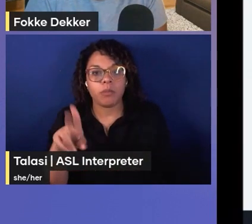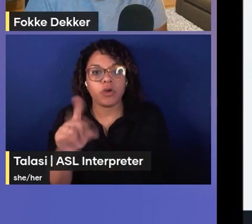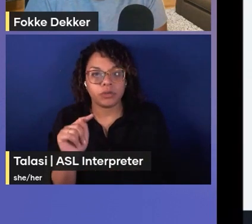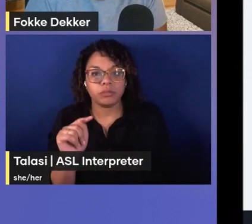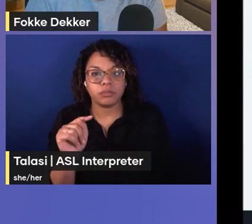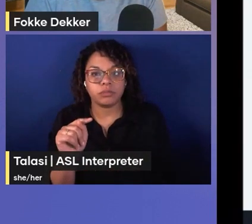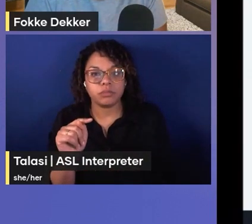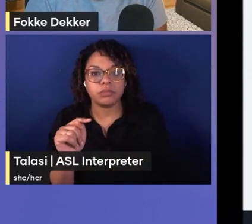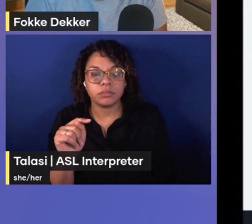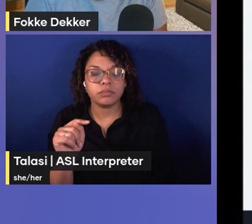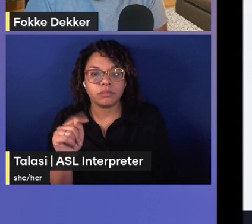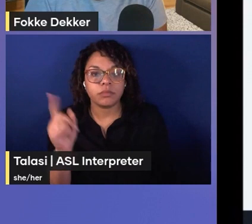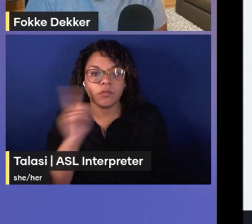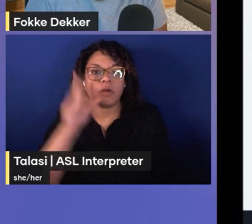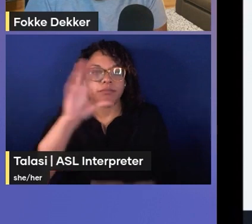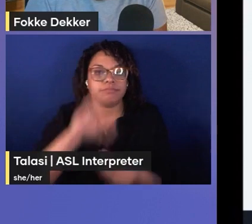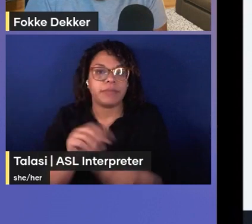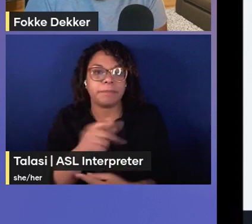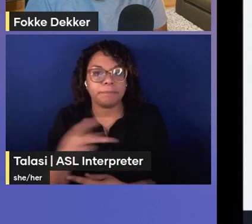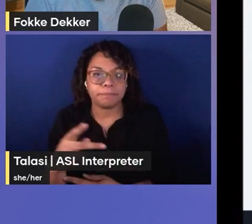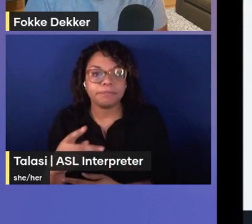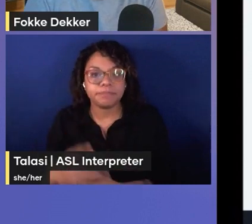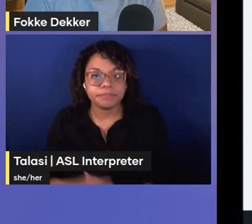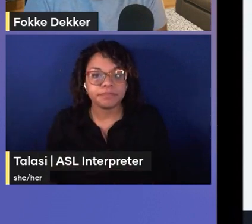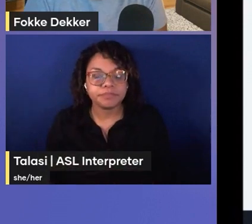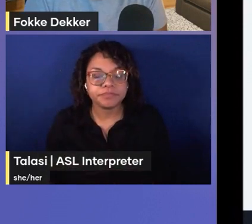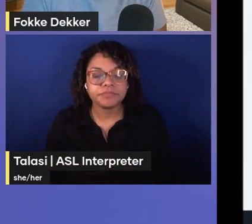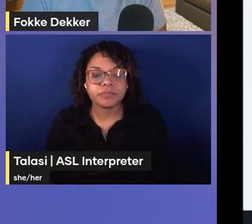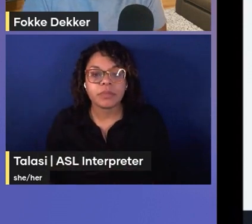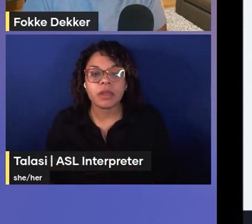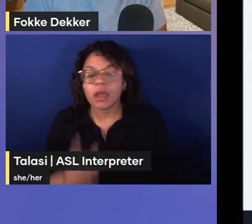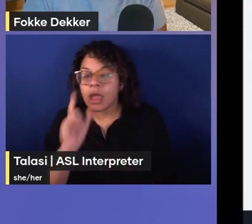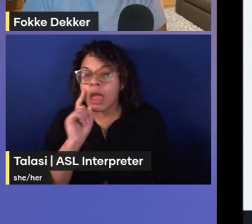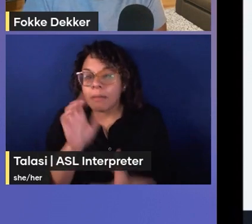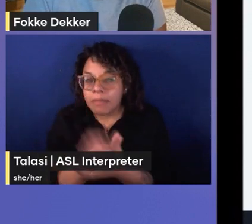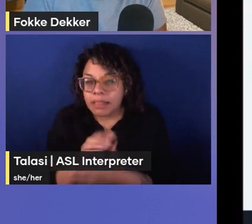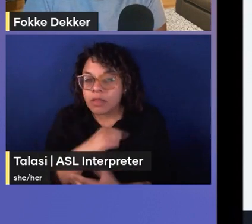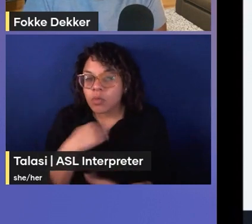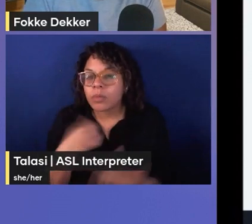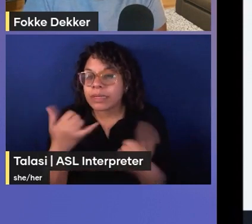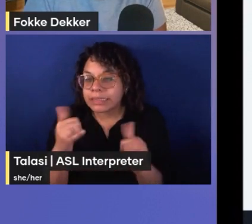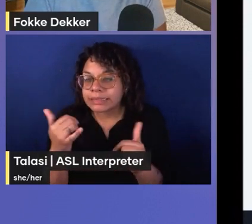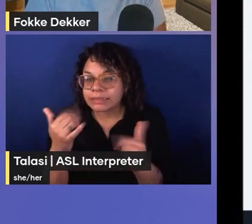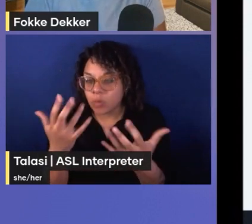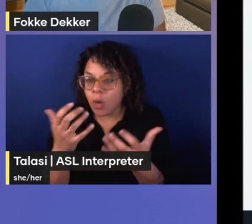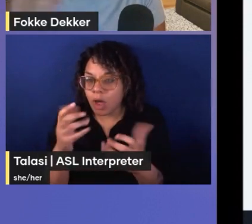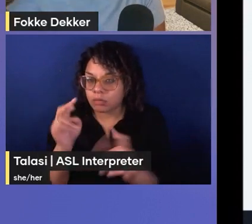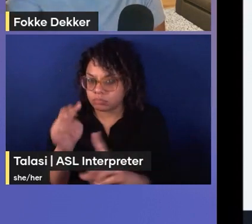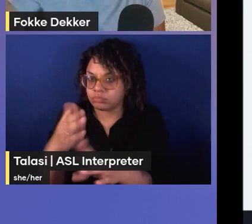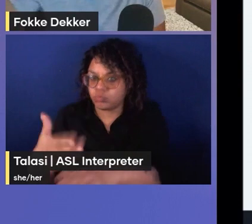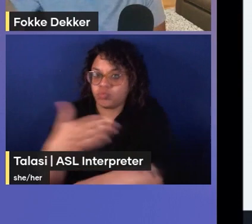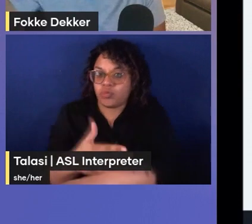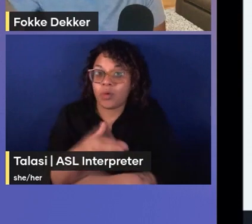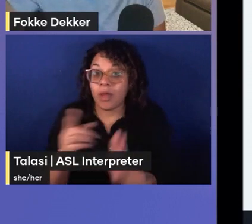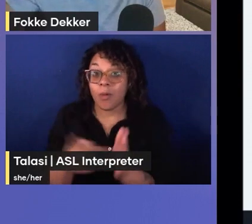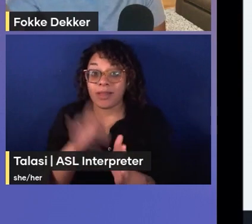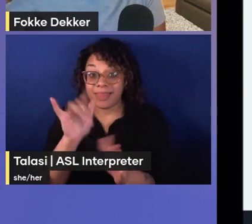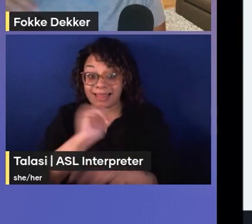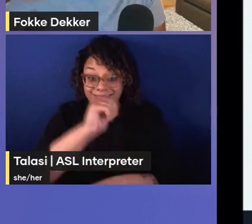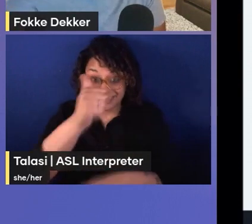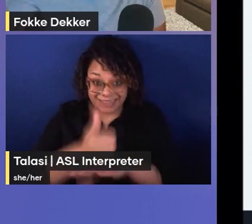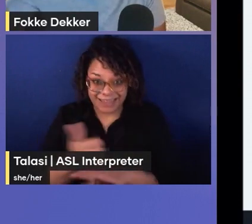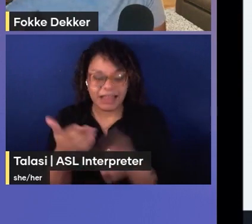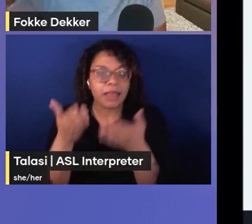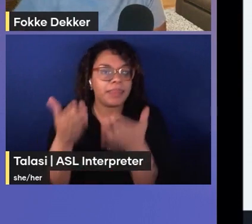the application. I think that's one of the things we still want to improve, because once we do that, you can just like have it there, and